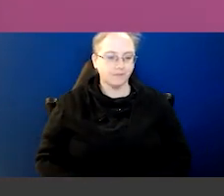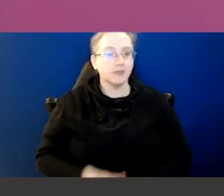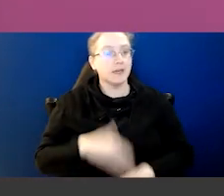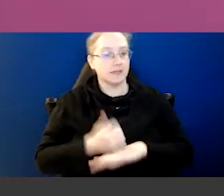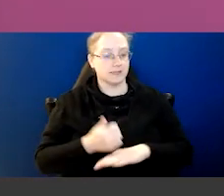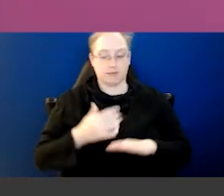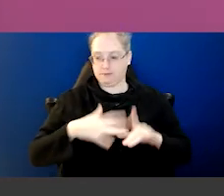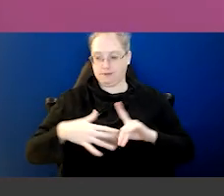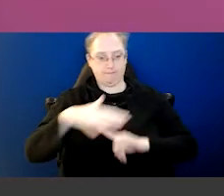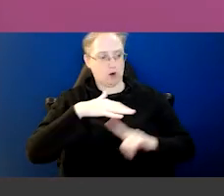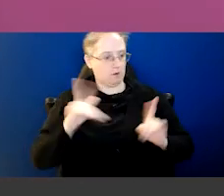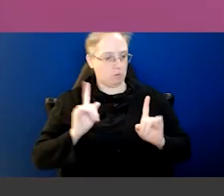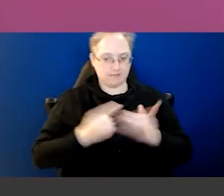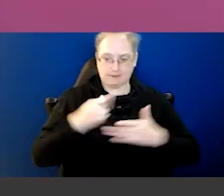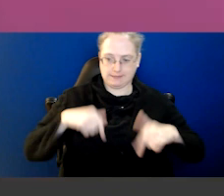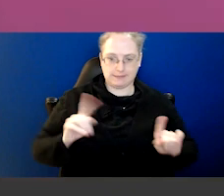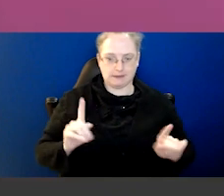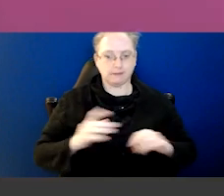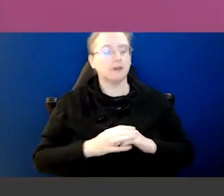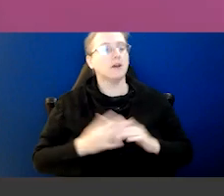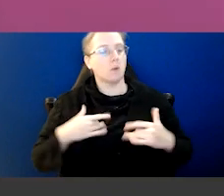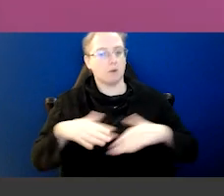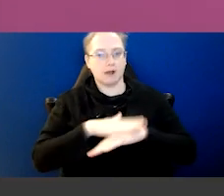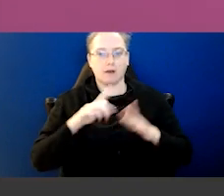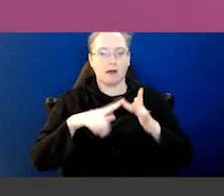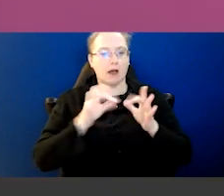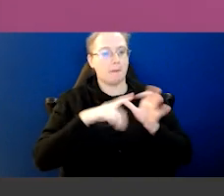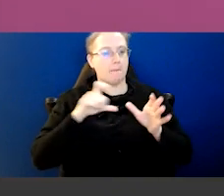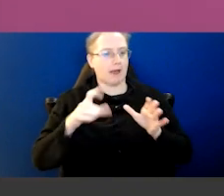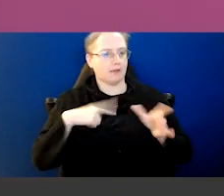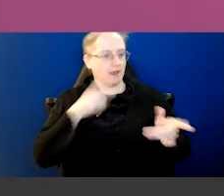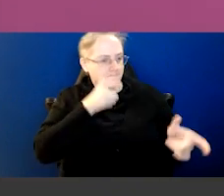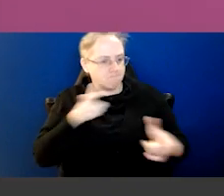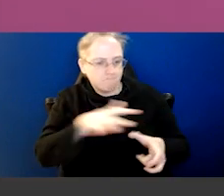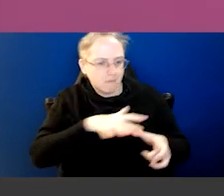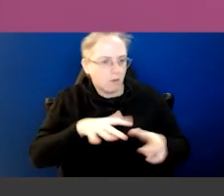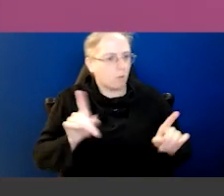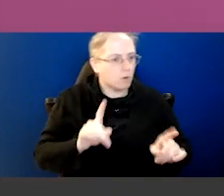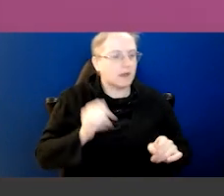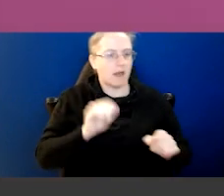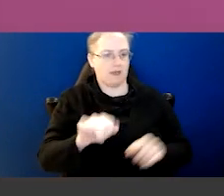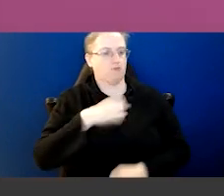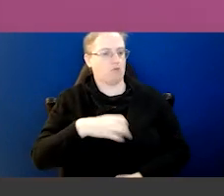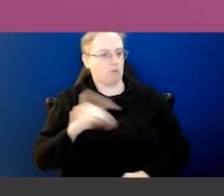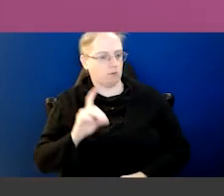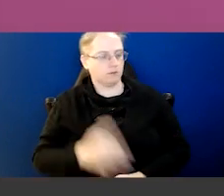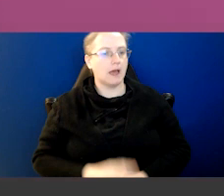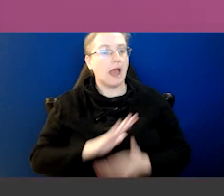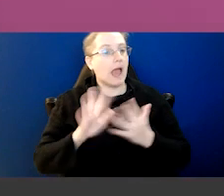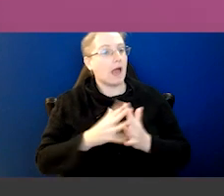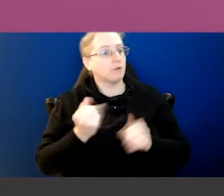you, in this webinar today, we will cover about IBAC's jurisdiction and our broader role, how to make a complaint to